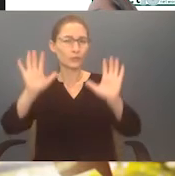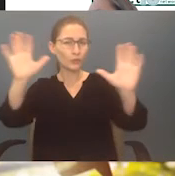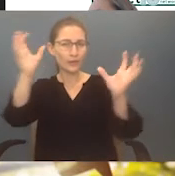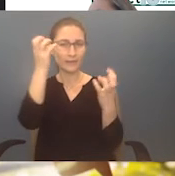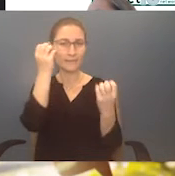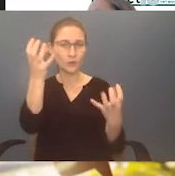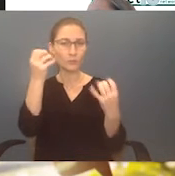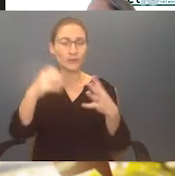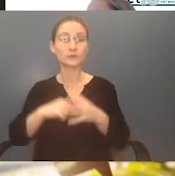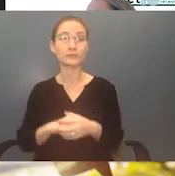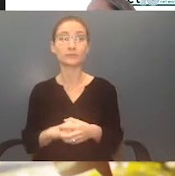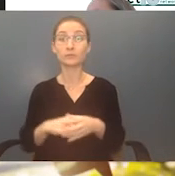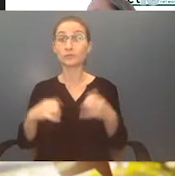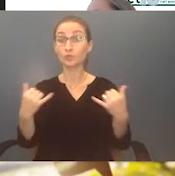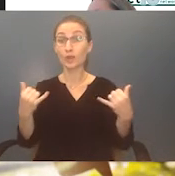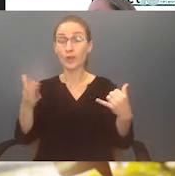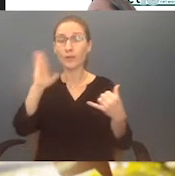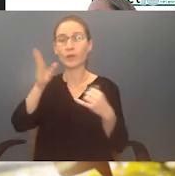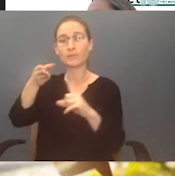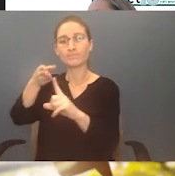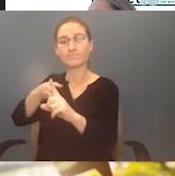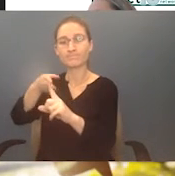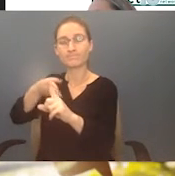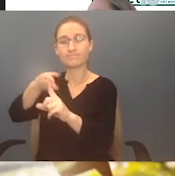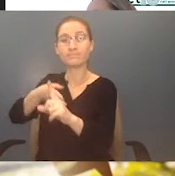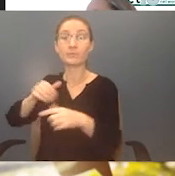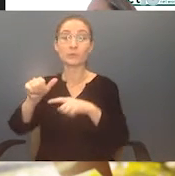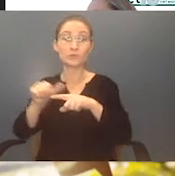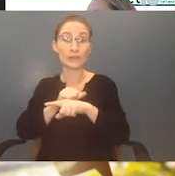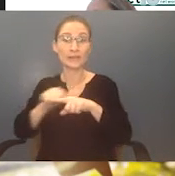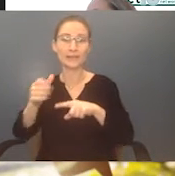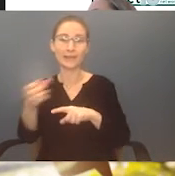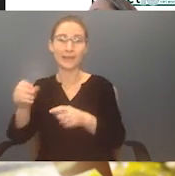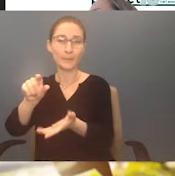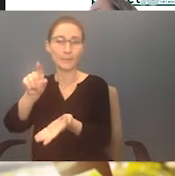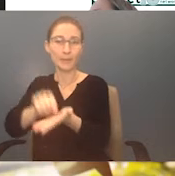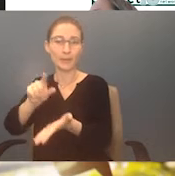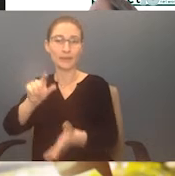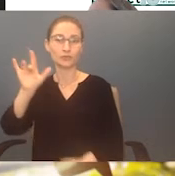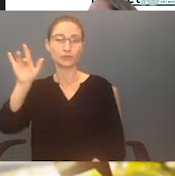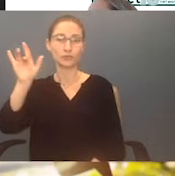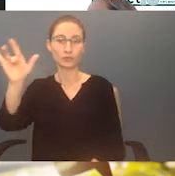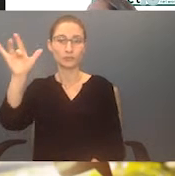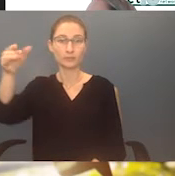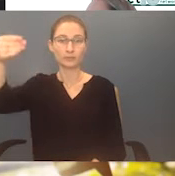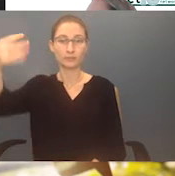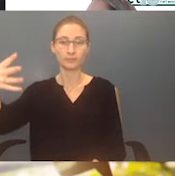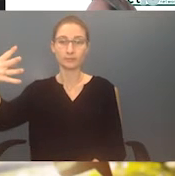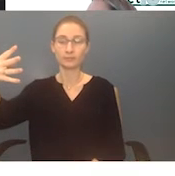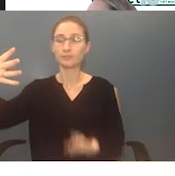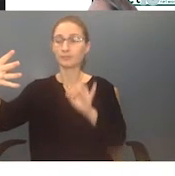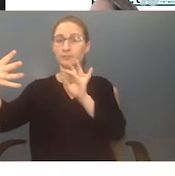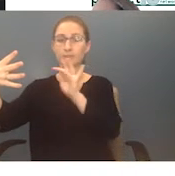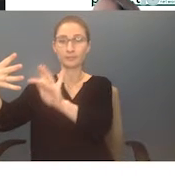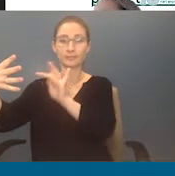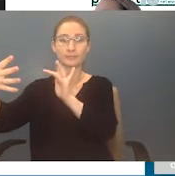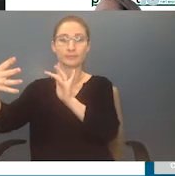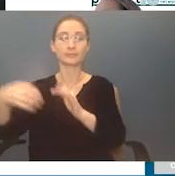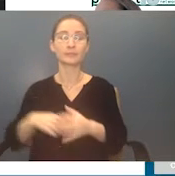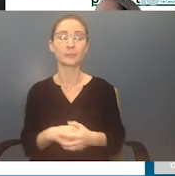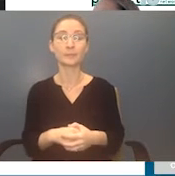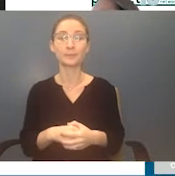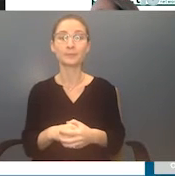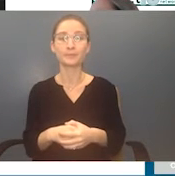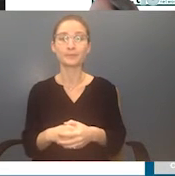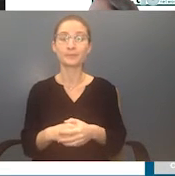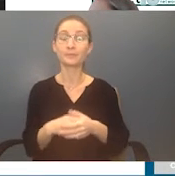lot of our publications that we'll go through today will be found under the training and publications. And then you will scroll down to the publications page.